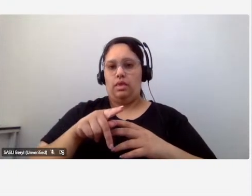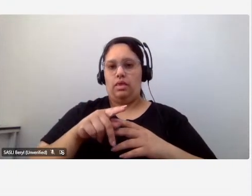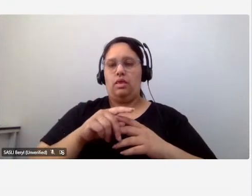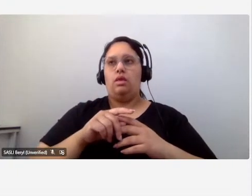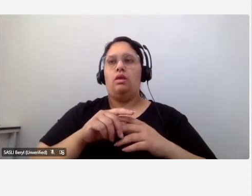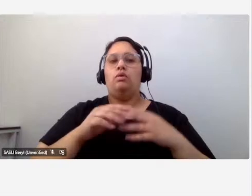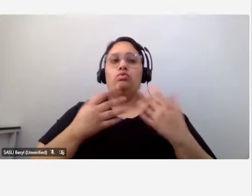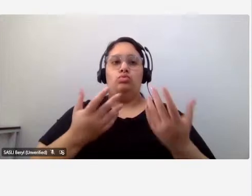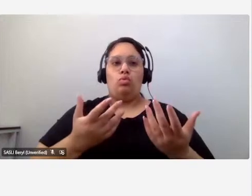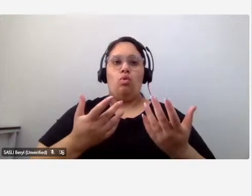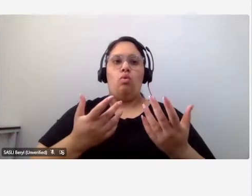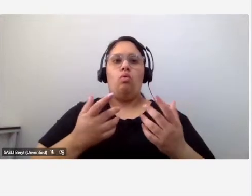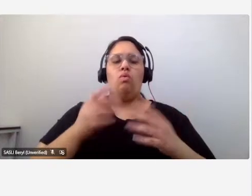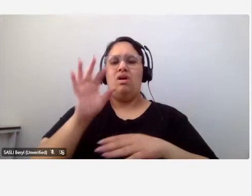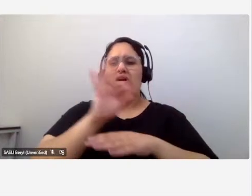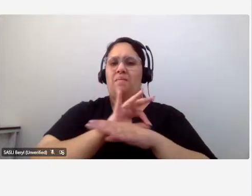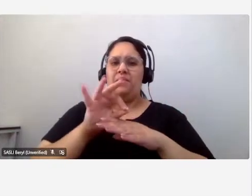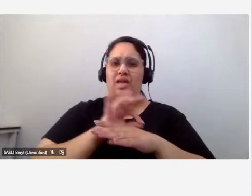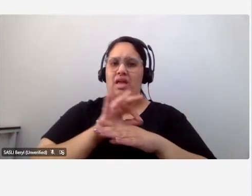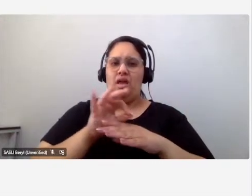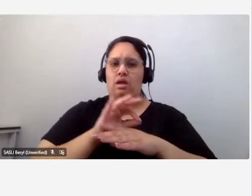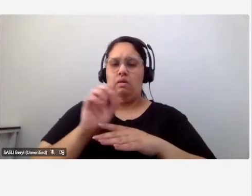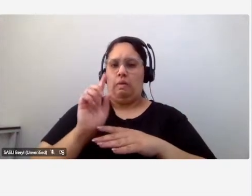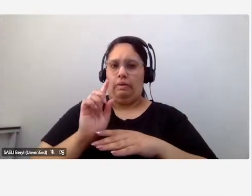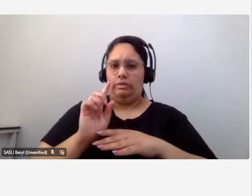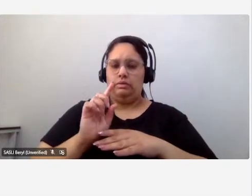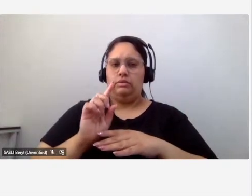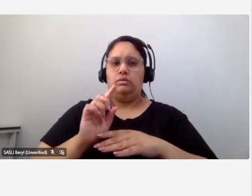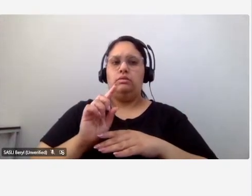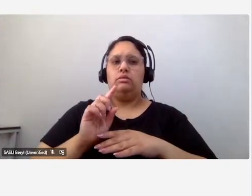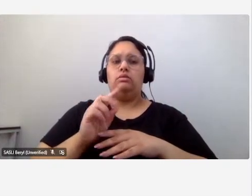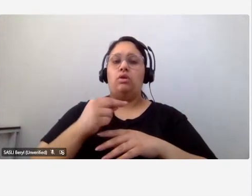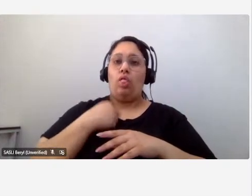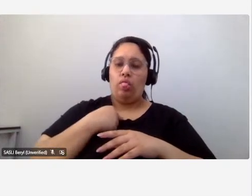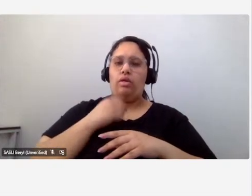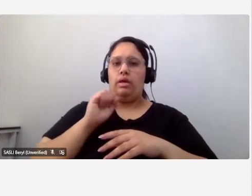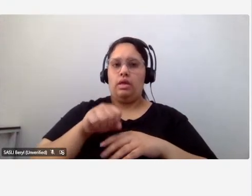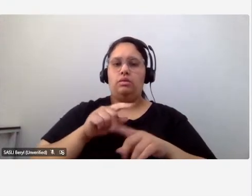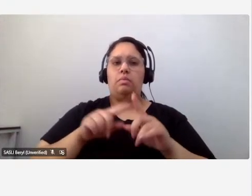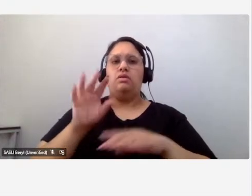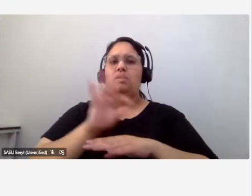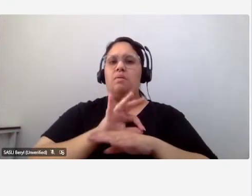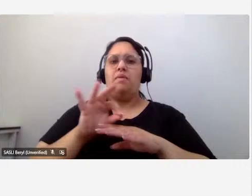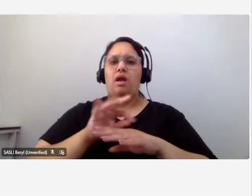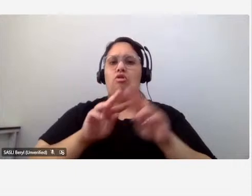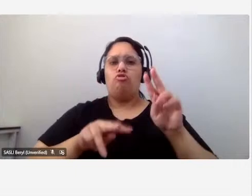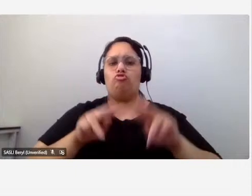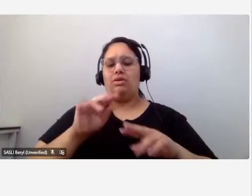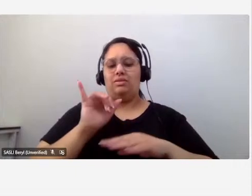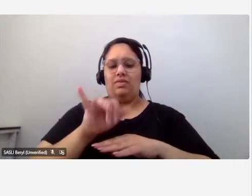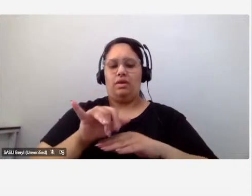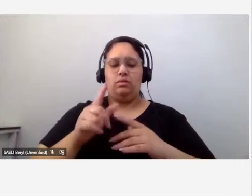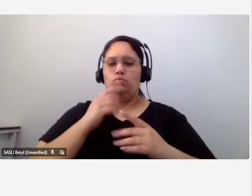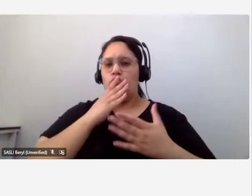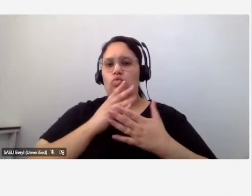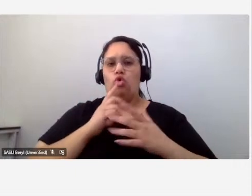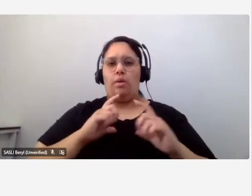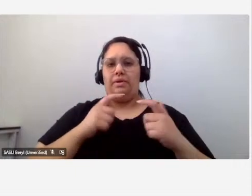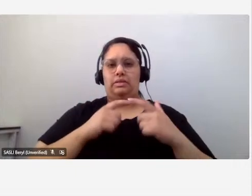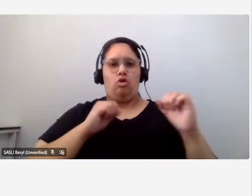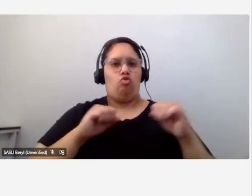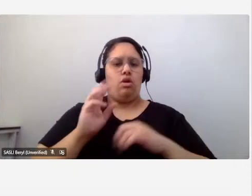So what are the plans? Despite the constraints, what are the plans to address this? I don't think the committee will